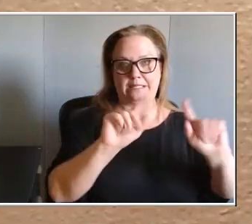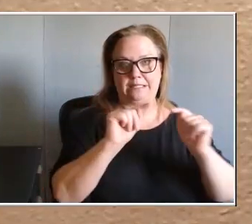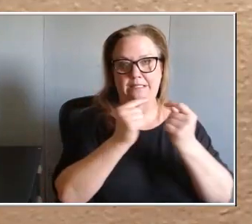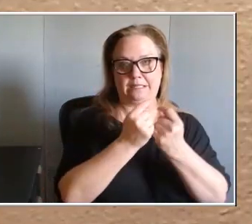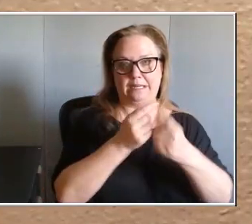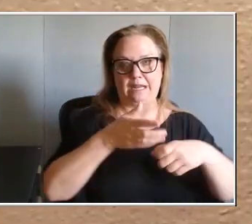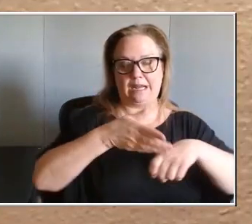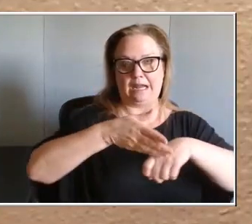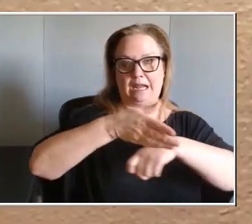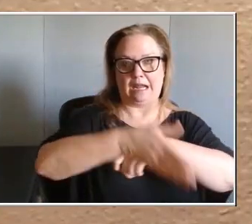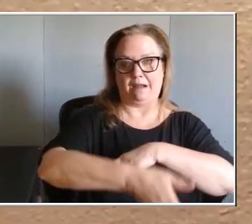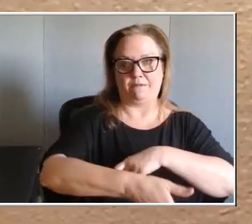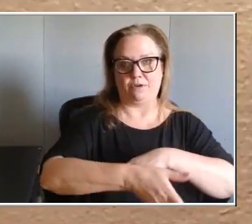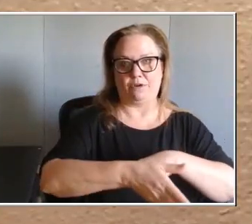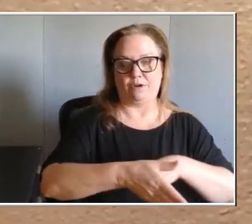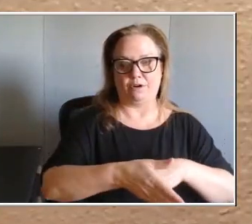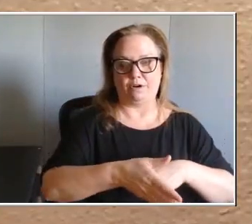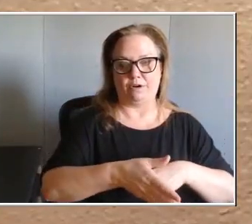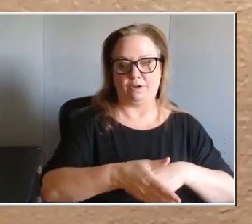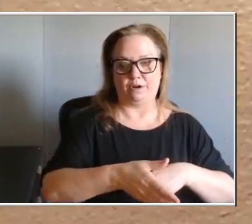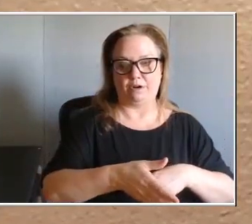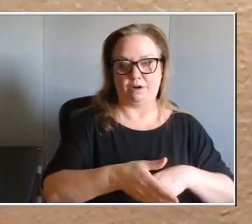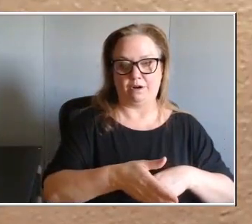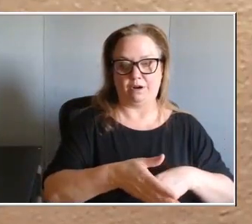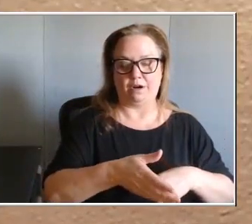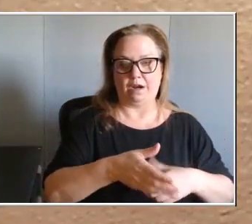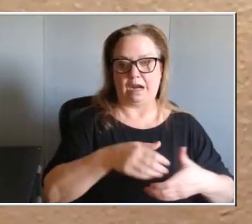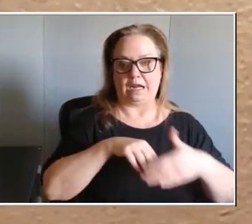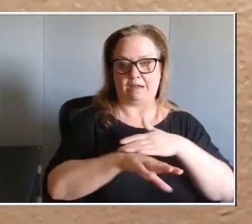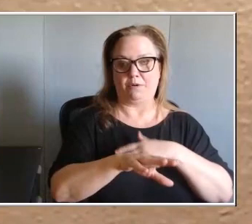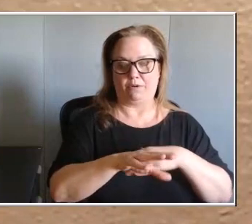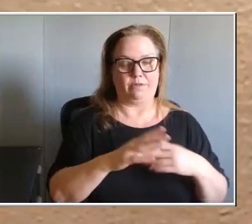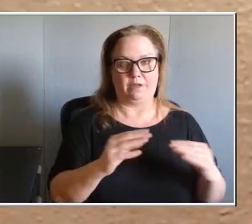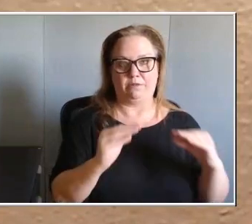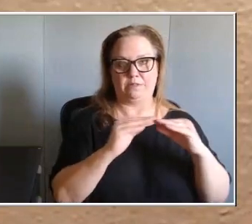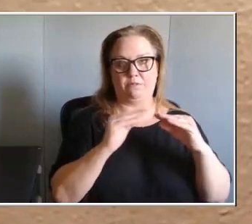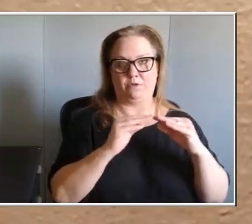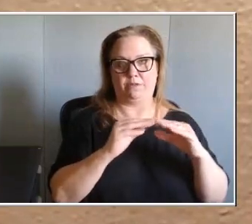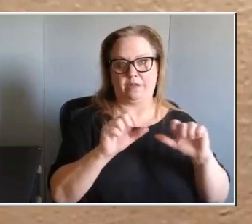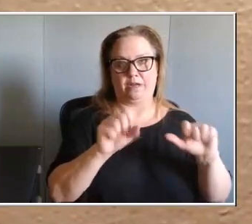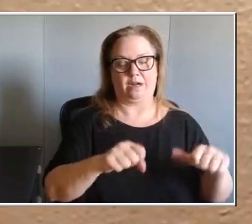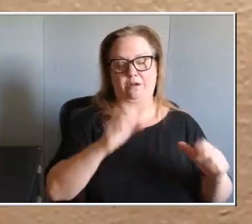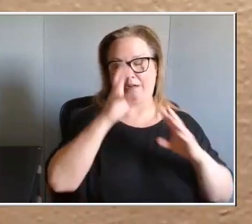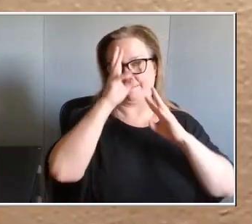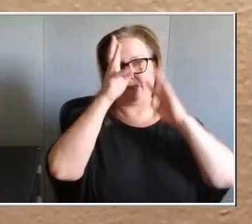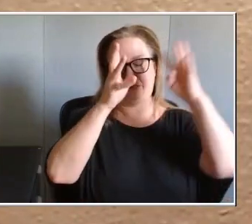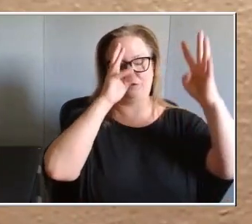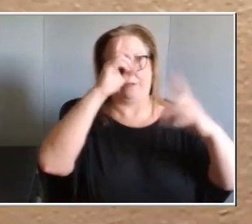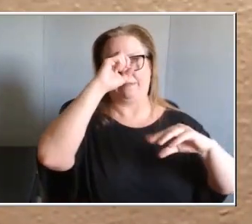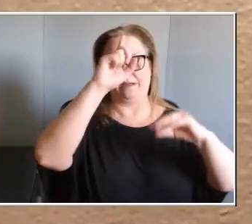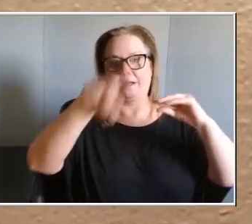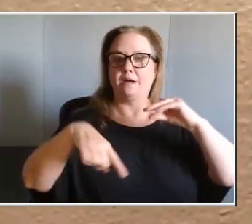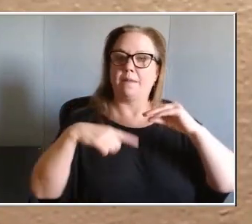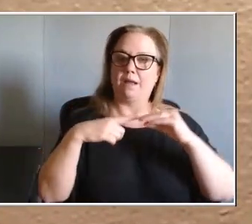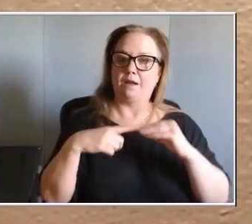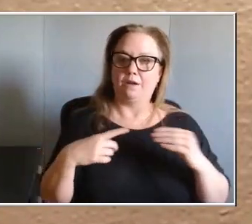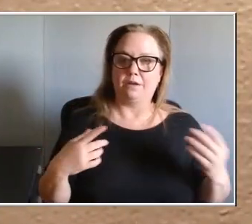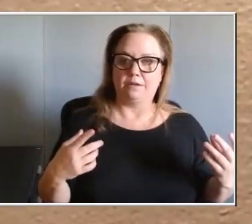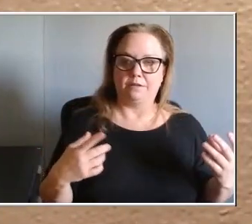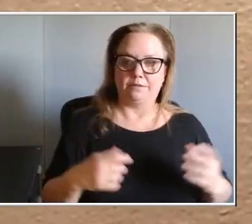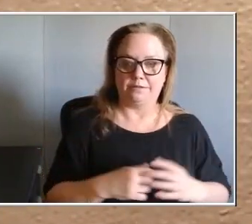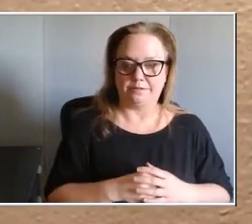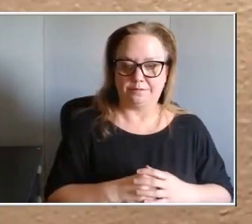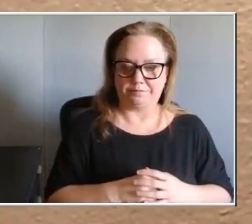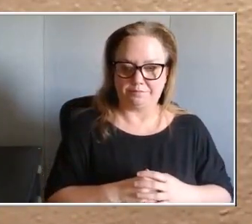Even after I gave birth, everything was just more than what I could even imagine or think that, I would